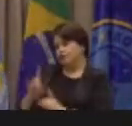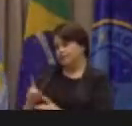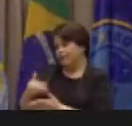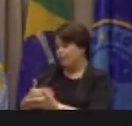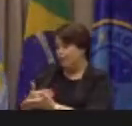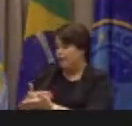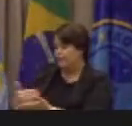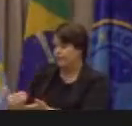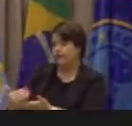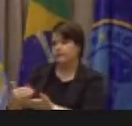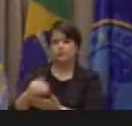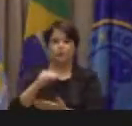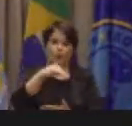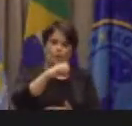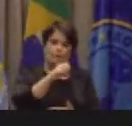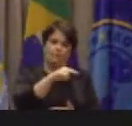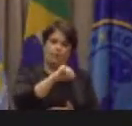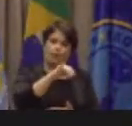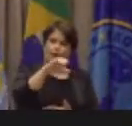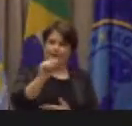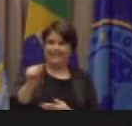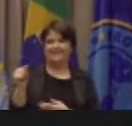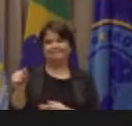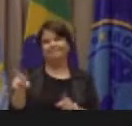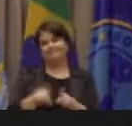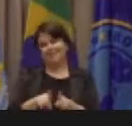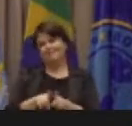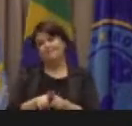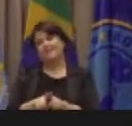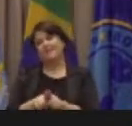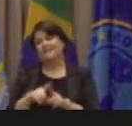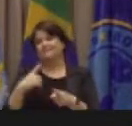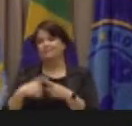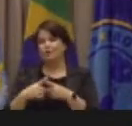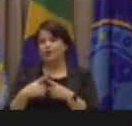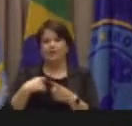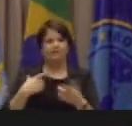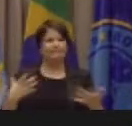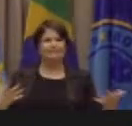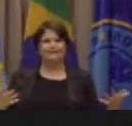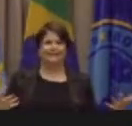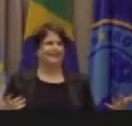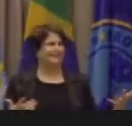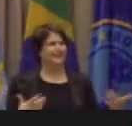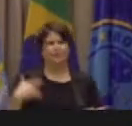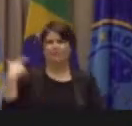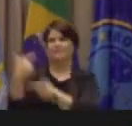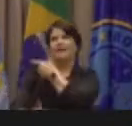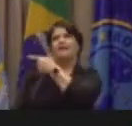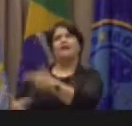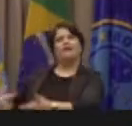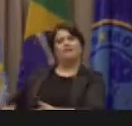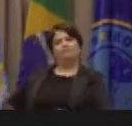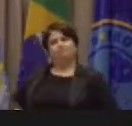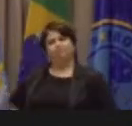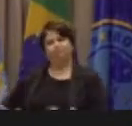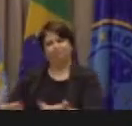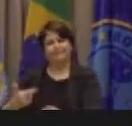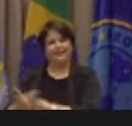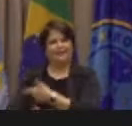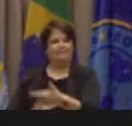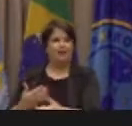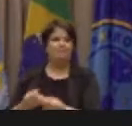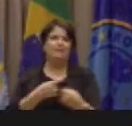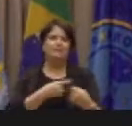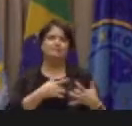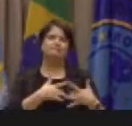extremely kind. From Dr. Monica, when I'm so difficult sometimes and giving him so much